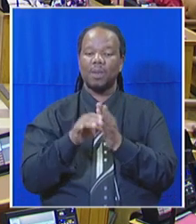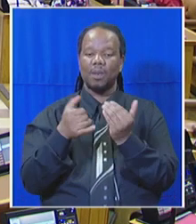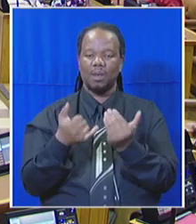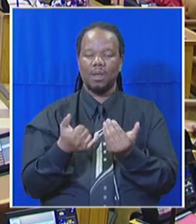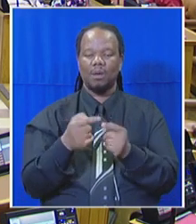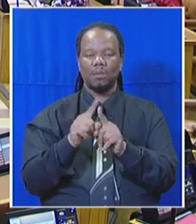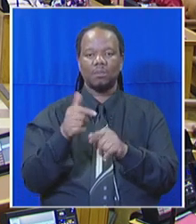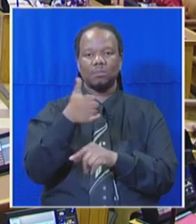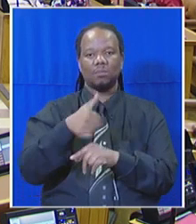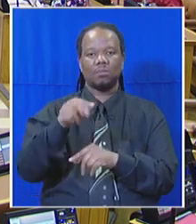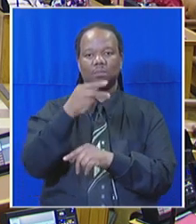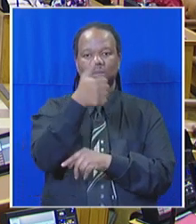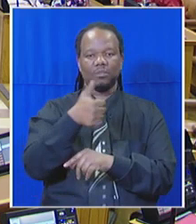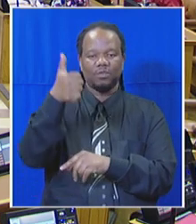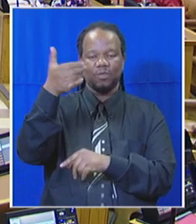Whip.